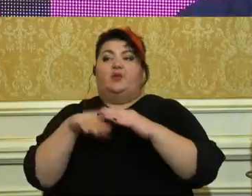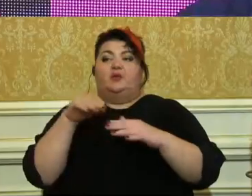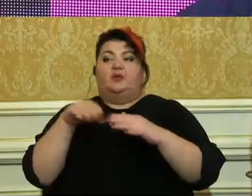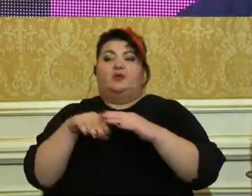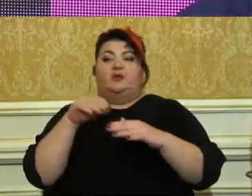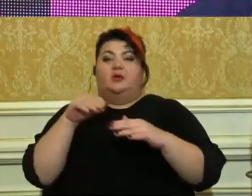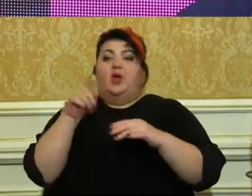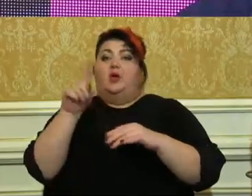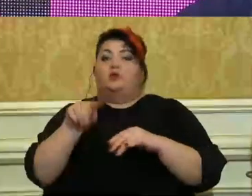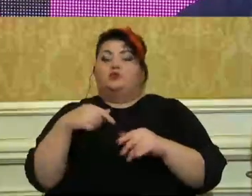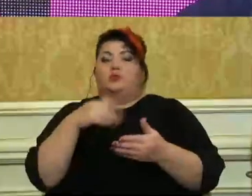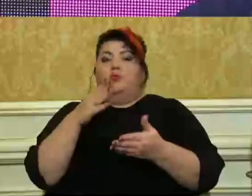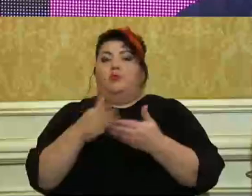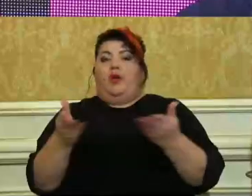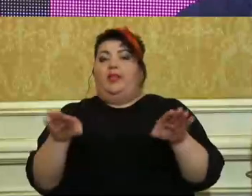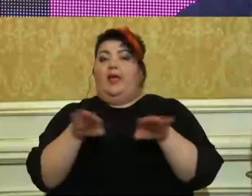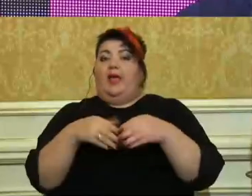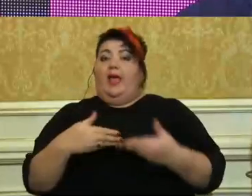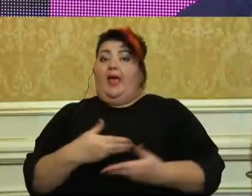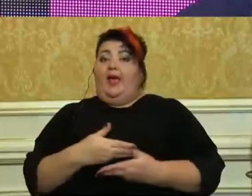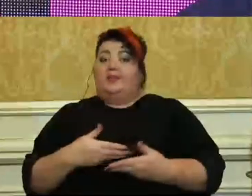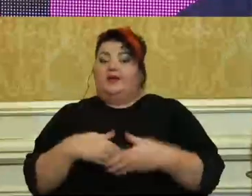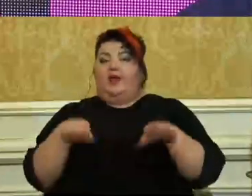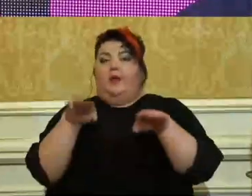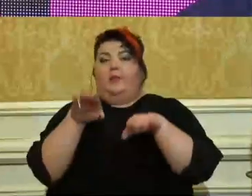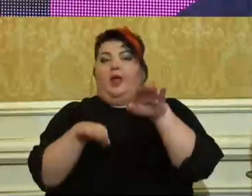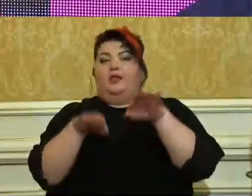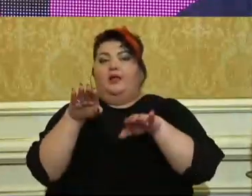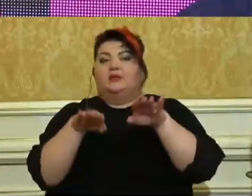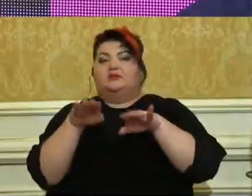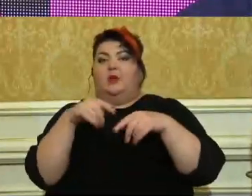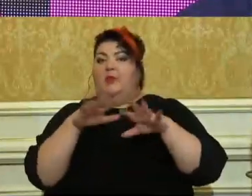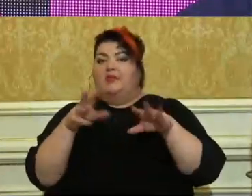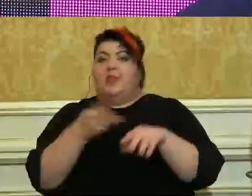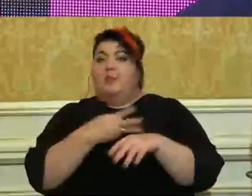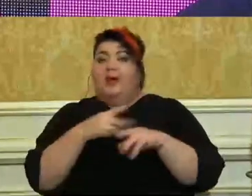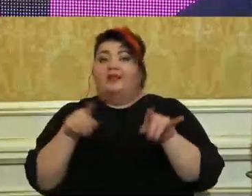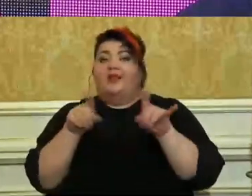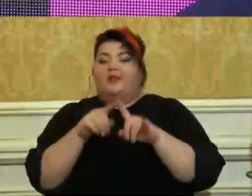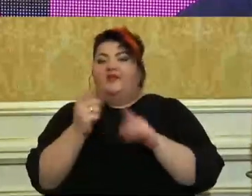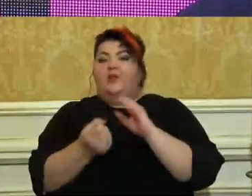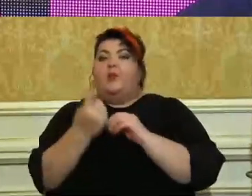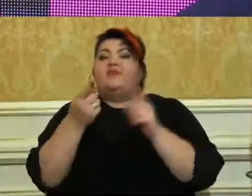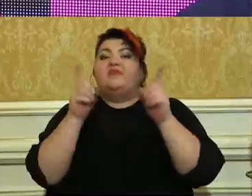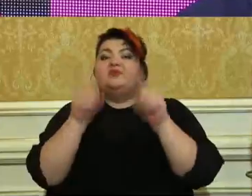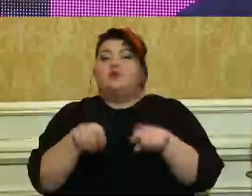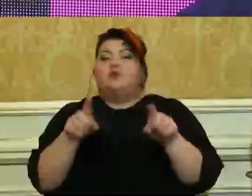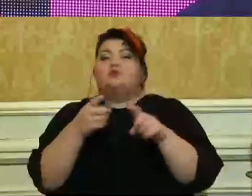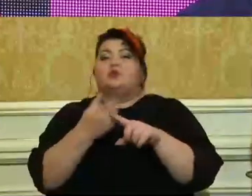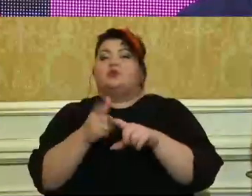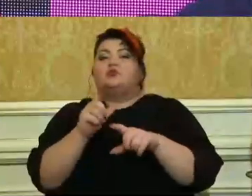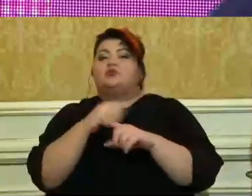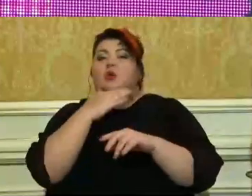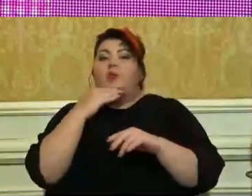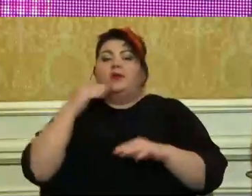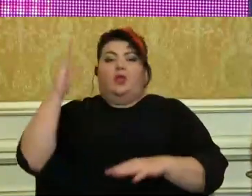gender equality during the process of choosing the gender balance. We didn't reach this, but at least we found it, and we